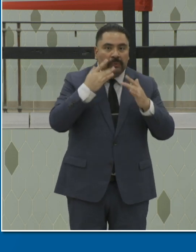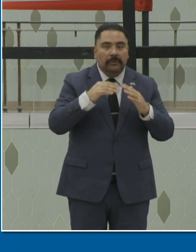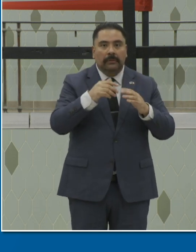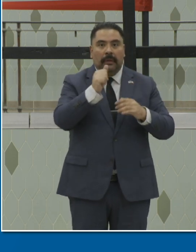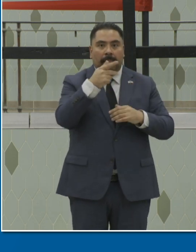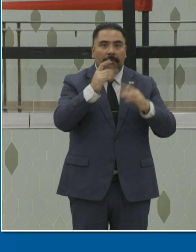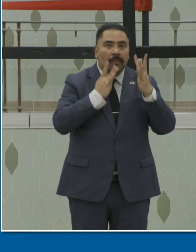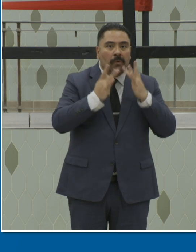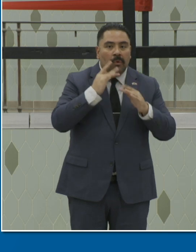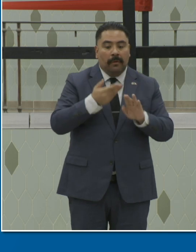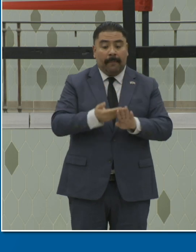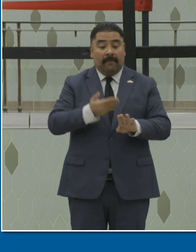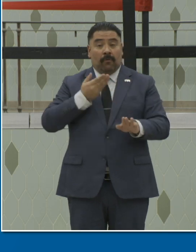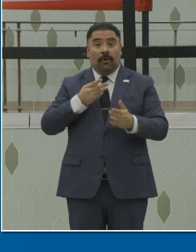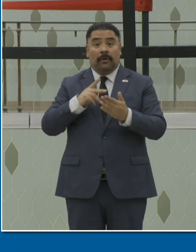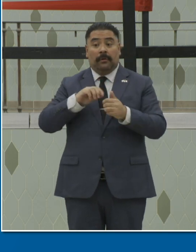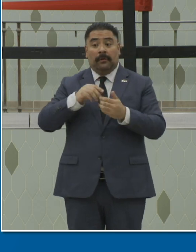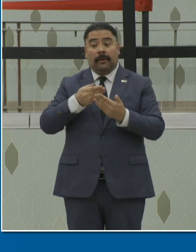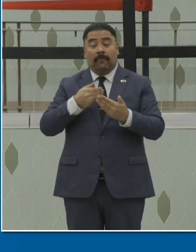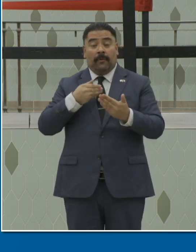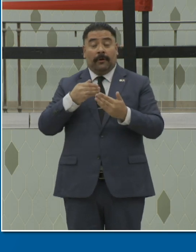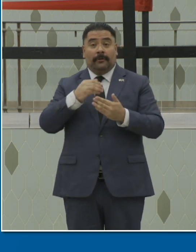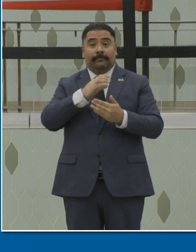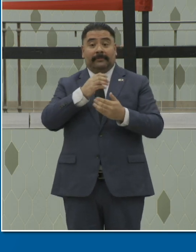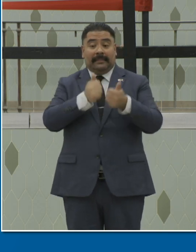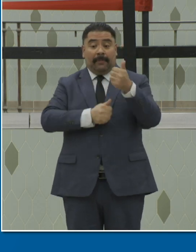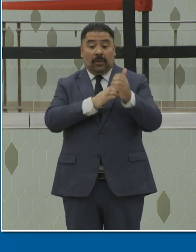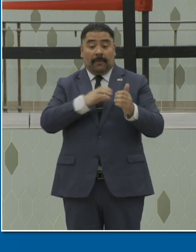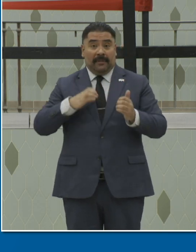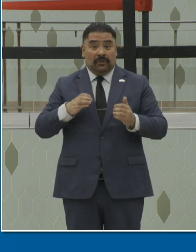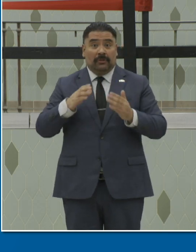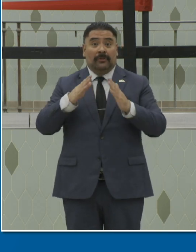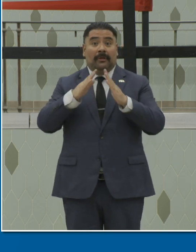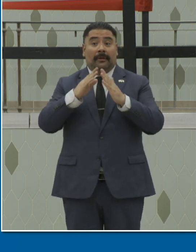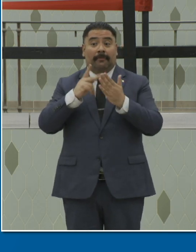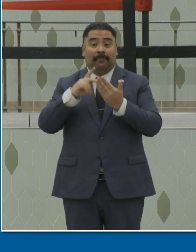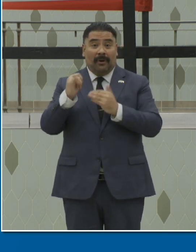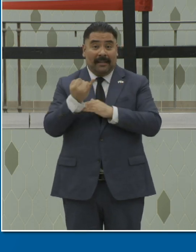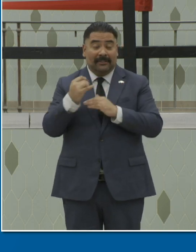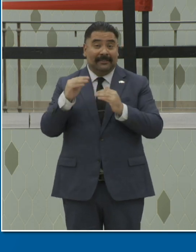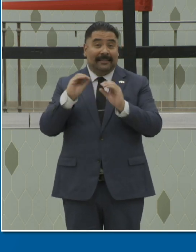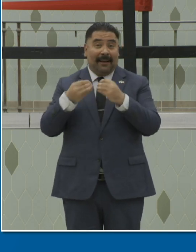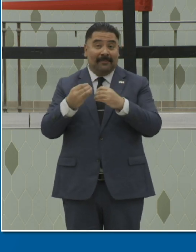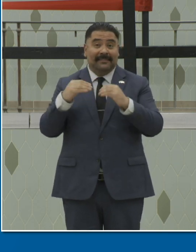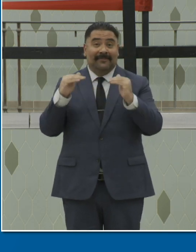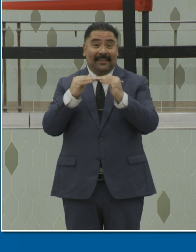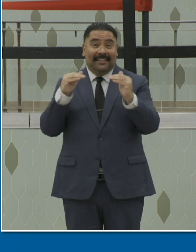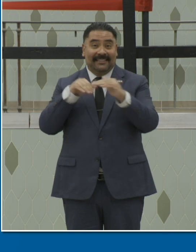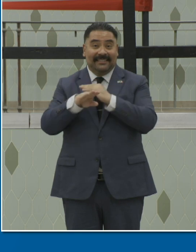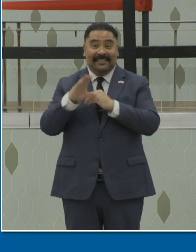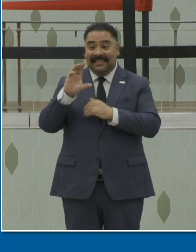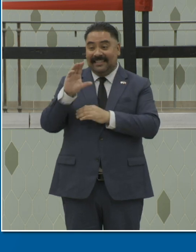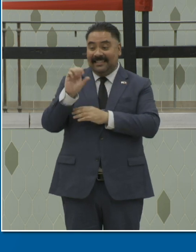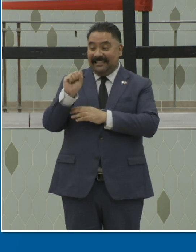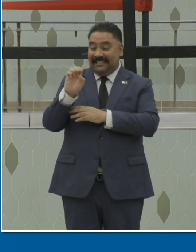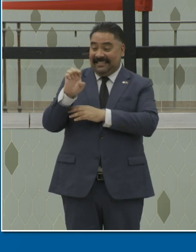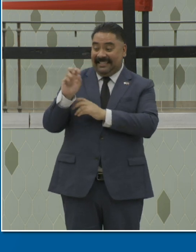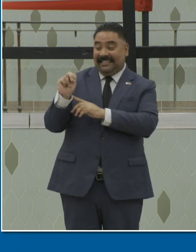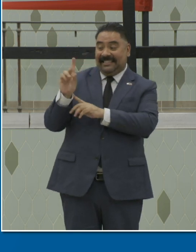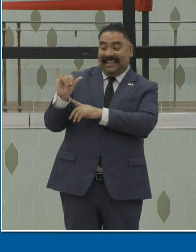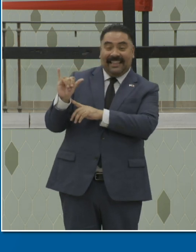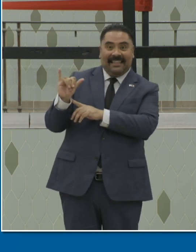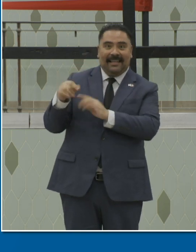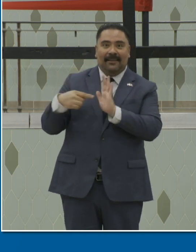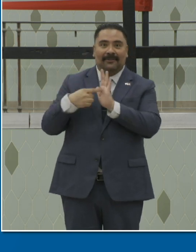that, as the former managing deputy commissioner at the Department of Housing and advisor at our Office of Equity and Racial Justice, Cindy has demonstrated